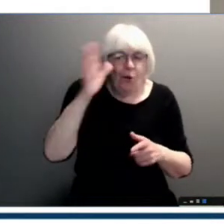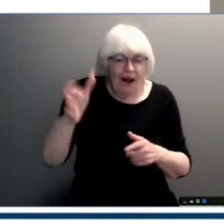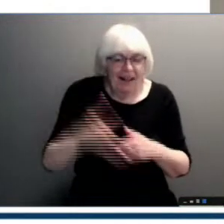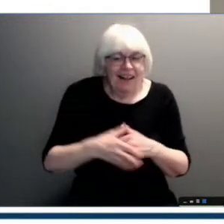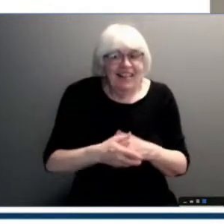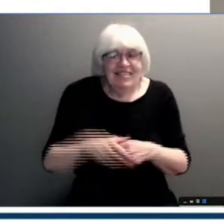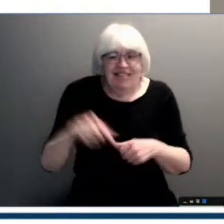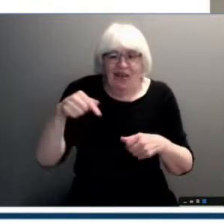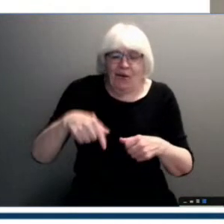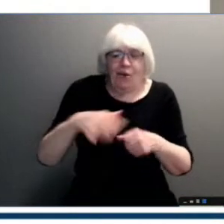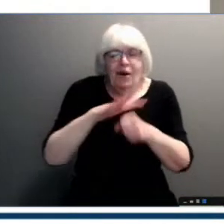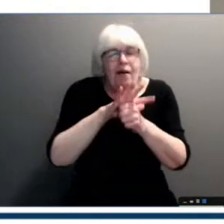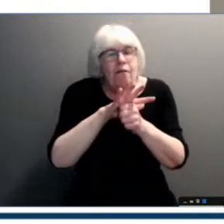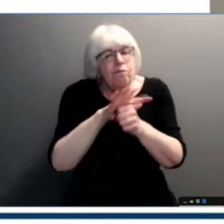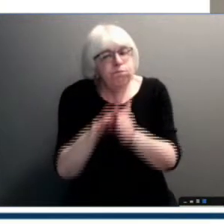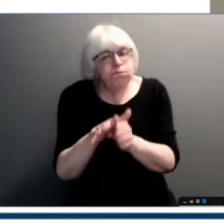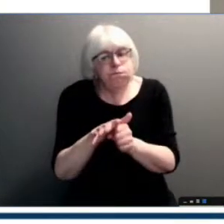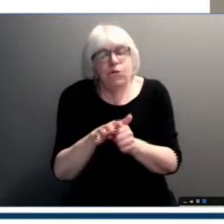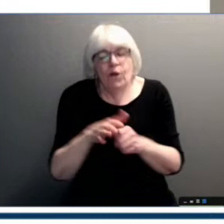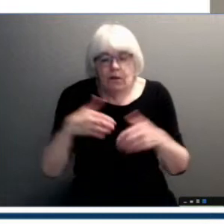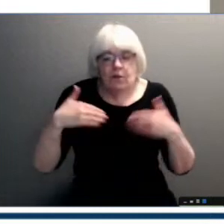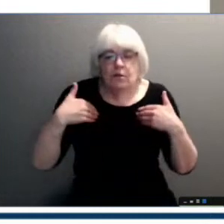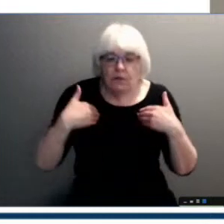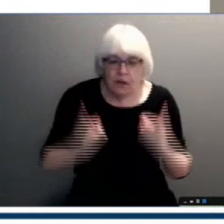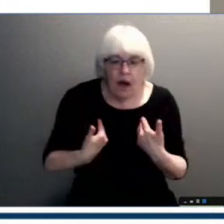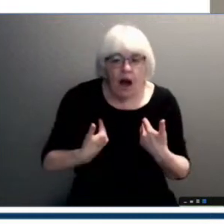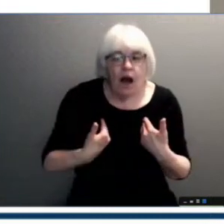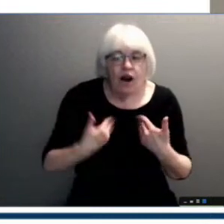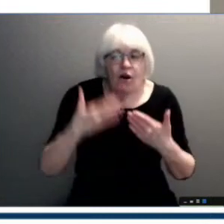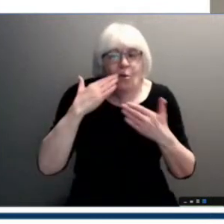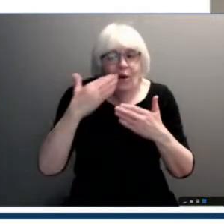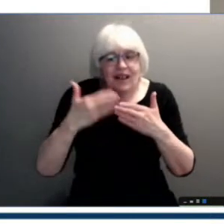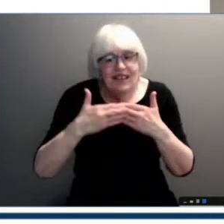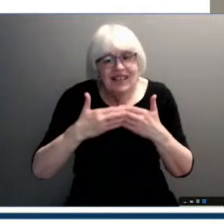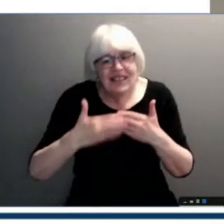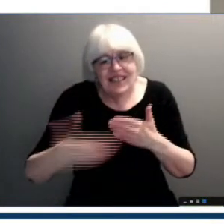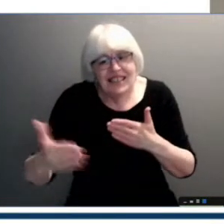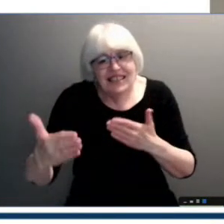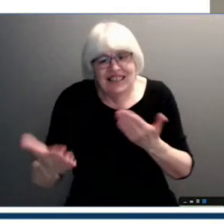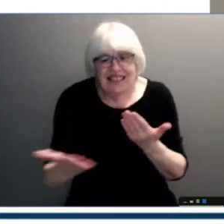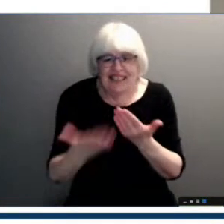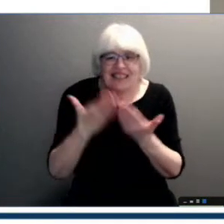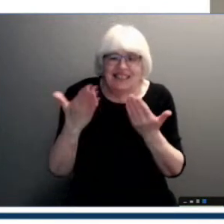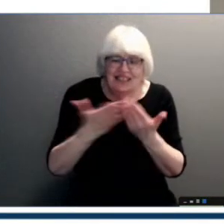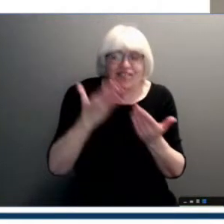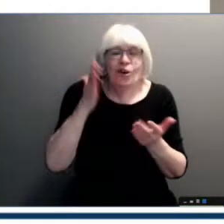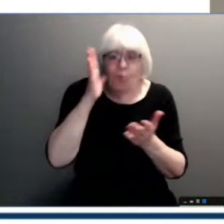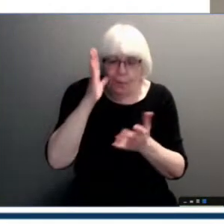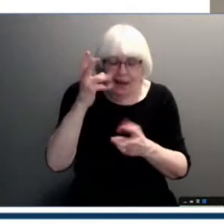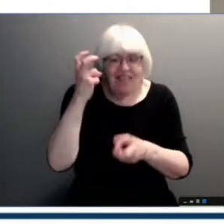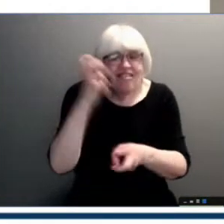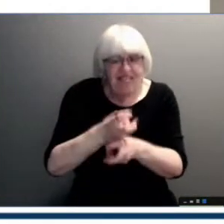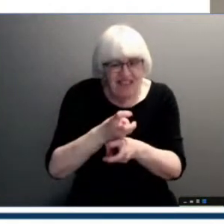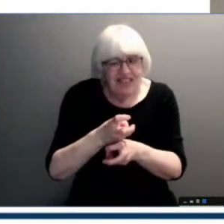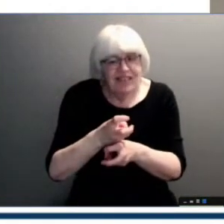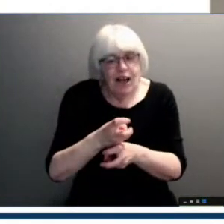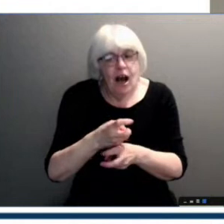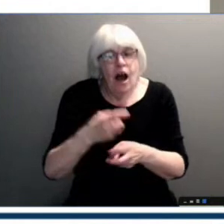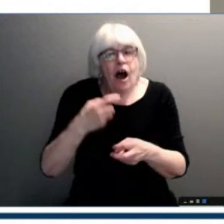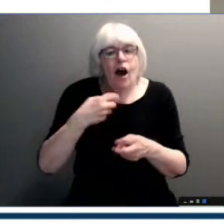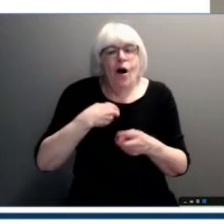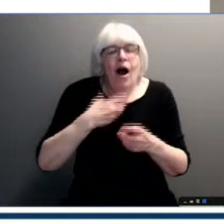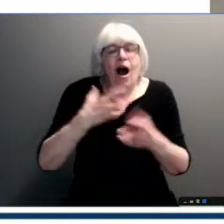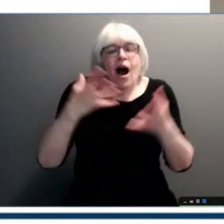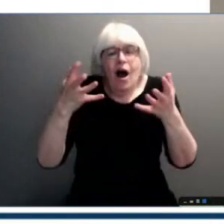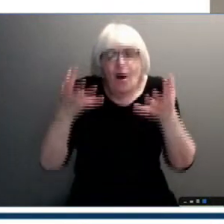some difficult days ahead of us. I want to thank everyone from the bottom of my heart for all you have done and will continue to